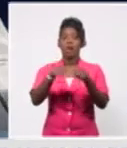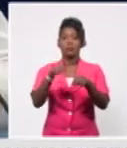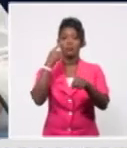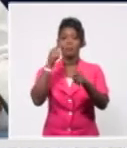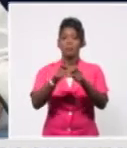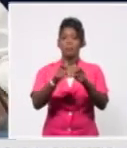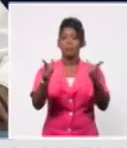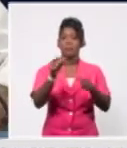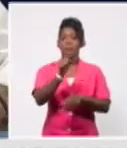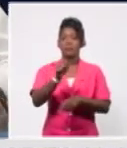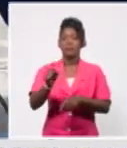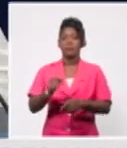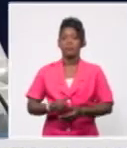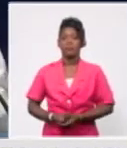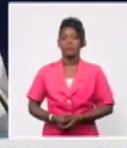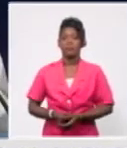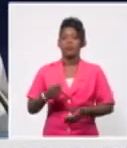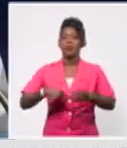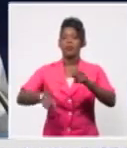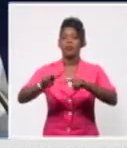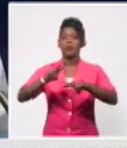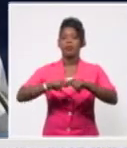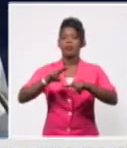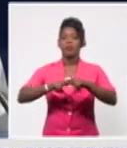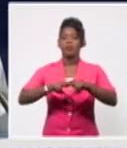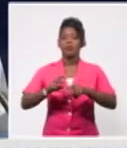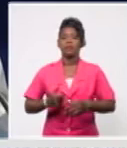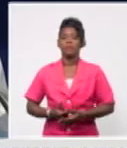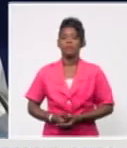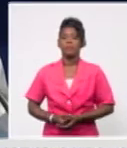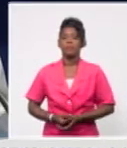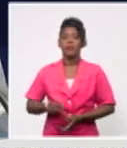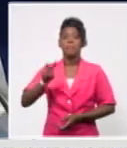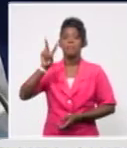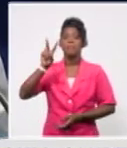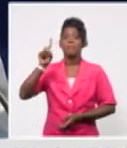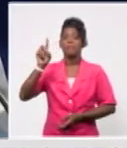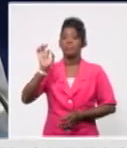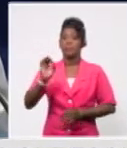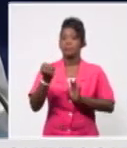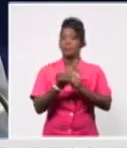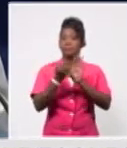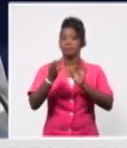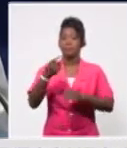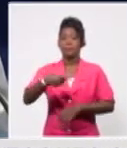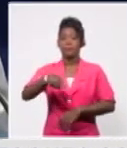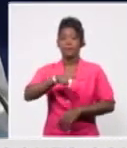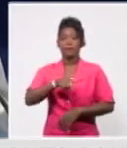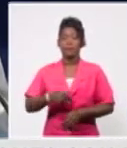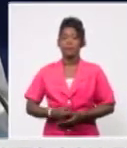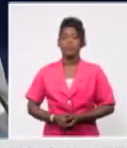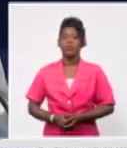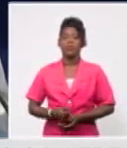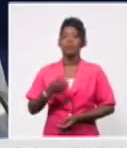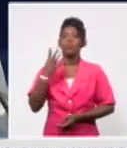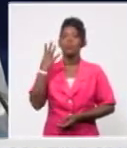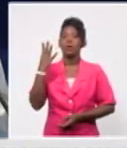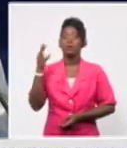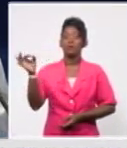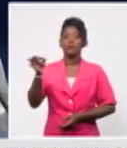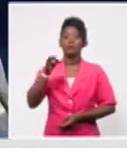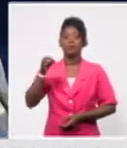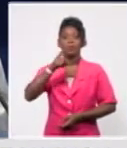Cristobal, with 1 case, Candelaria, 1, and 1 from San Antonio de los